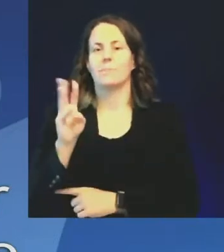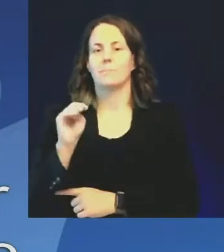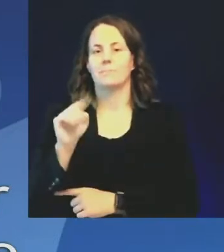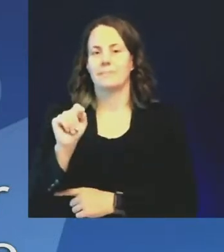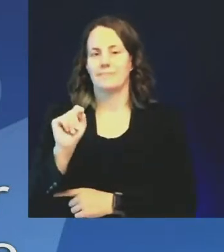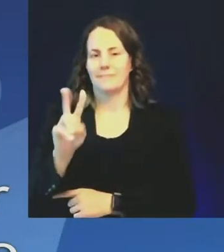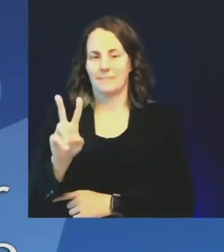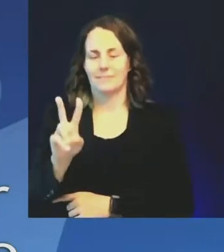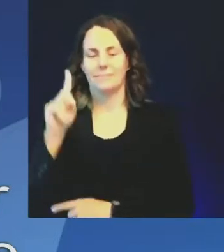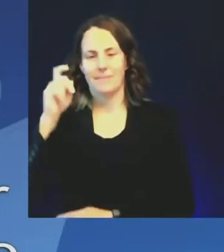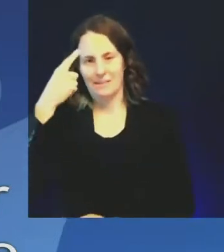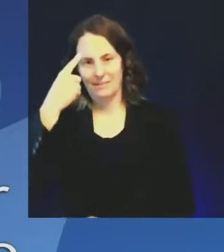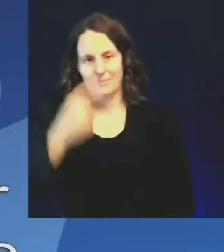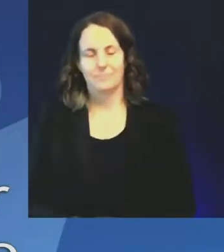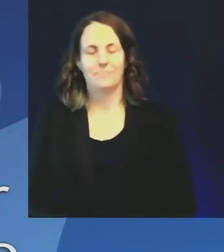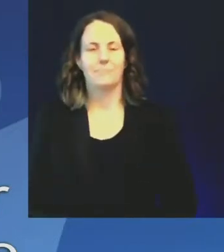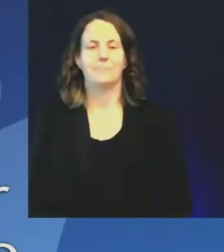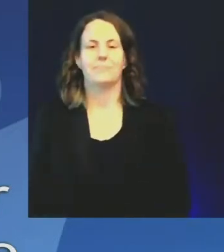WMTV.